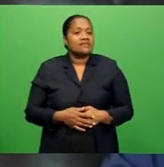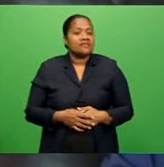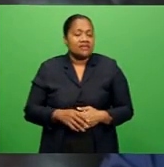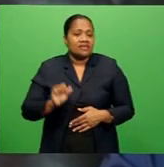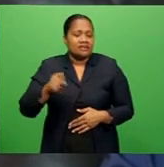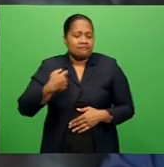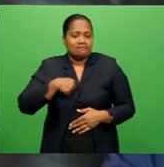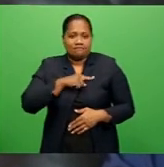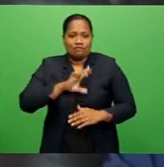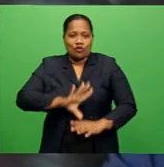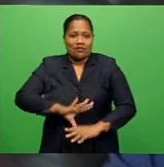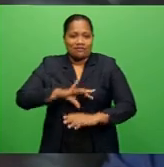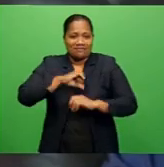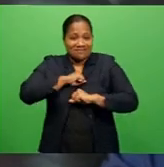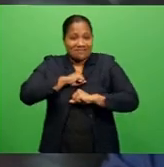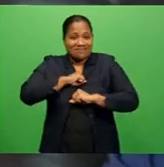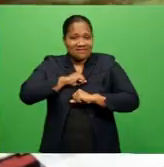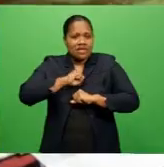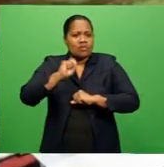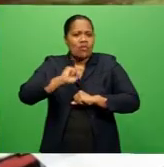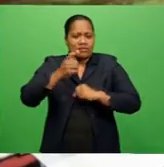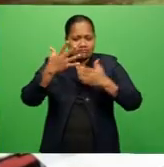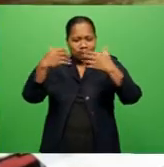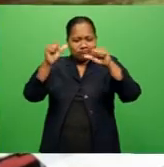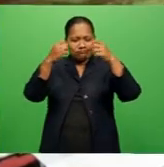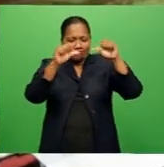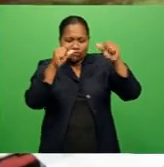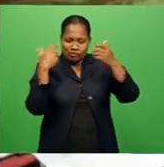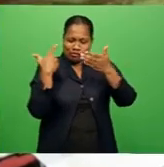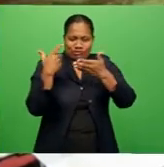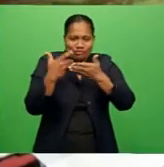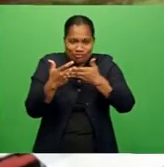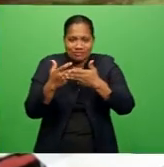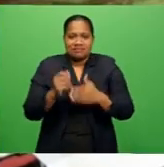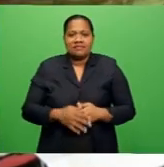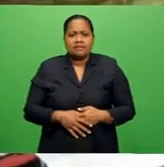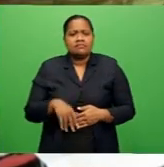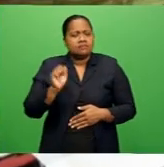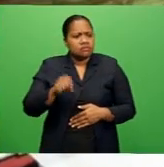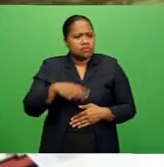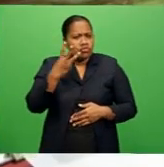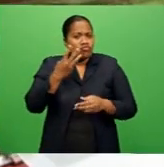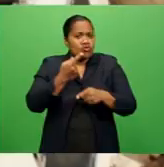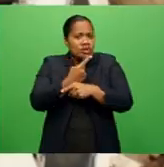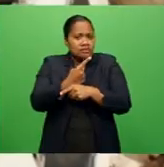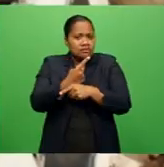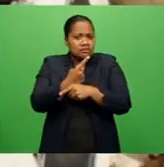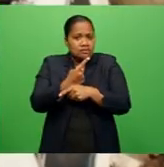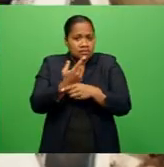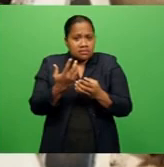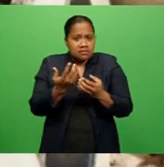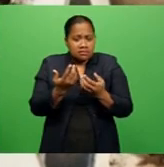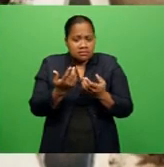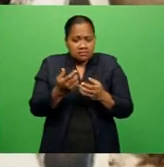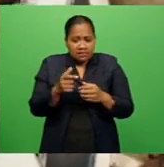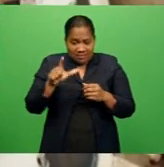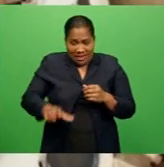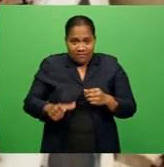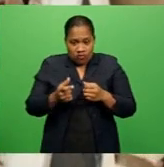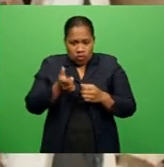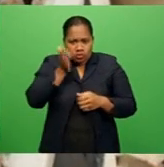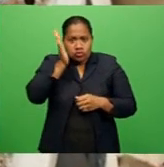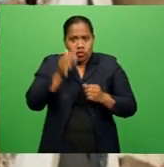confident on what has been achieved so far. Seruratu says with only 3 weeks remaining until the new school year, discussions